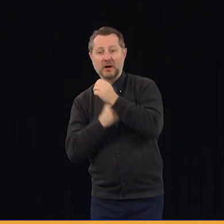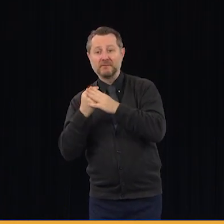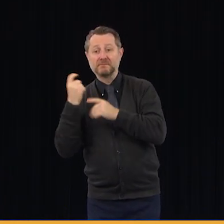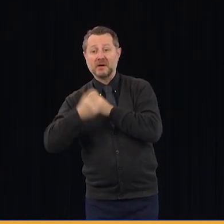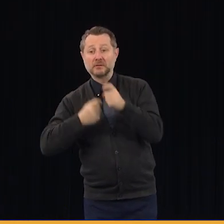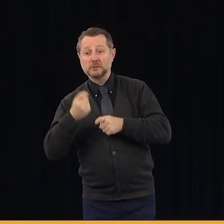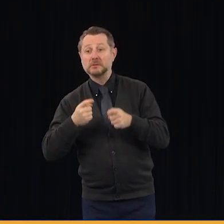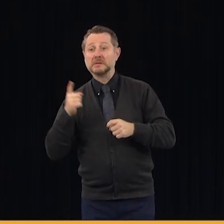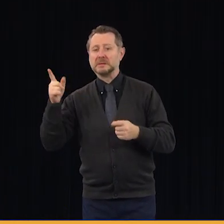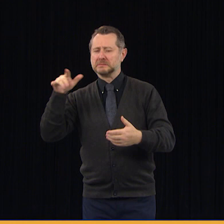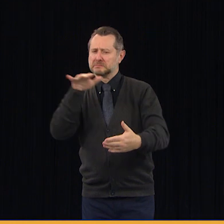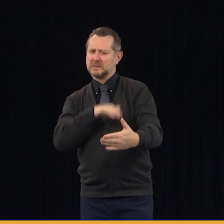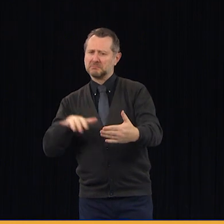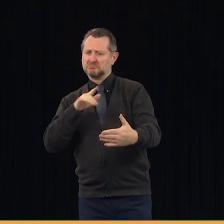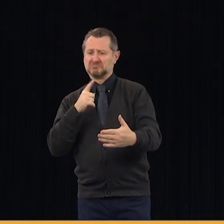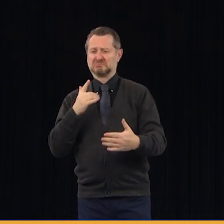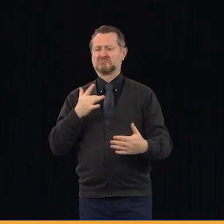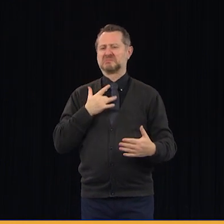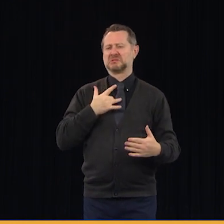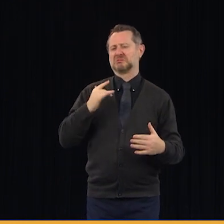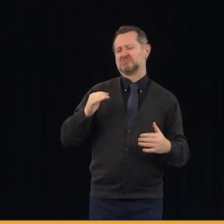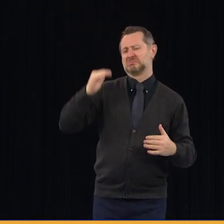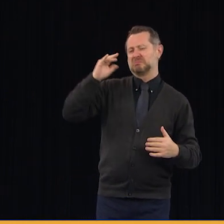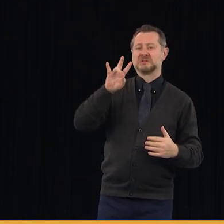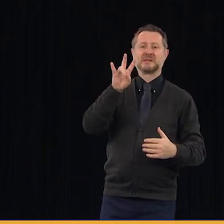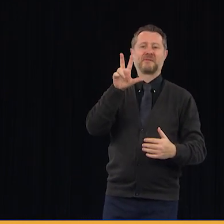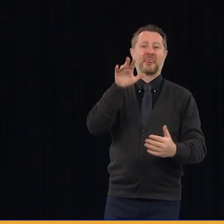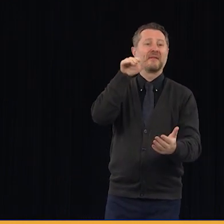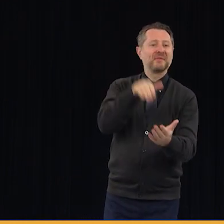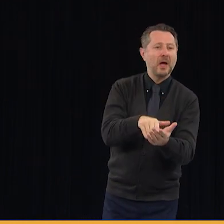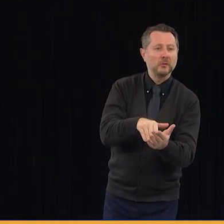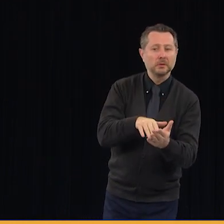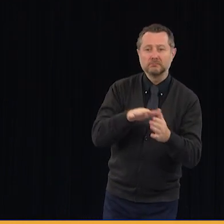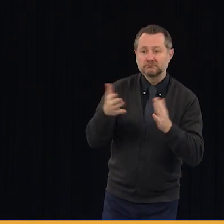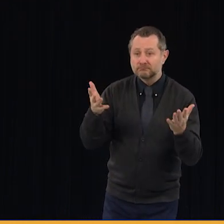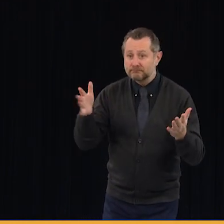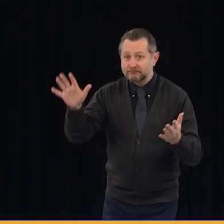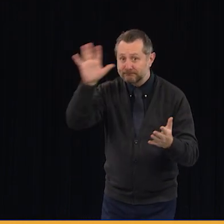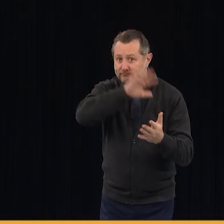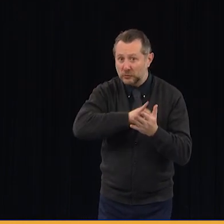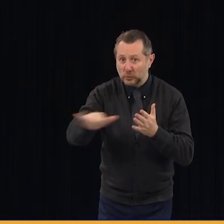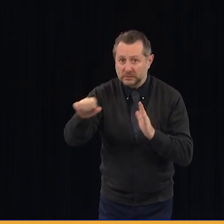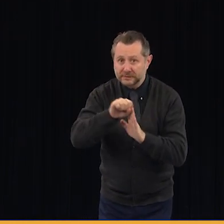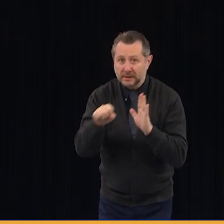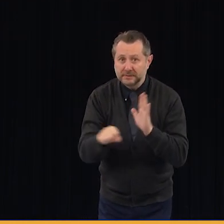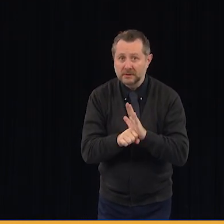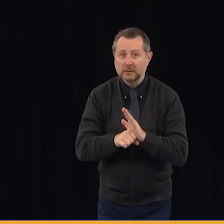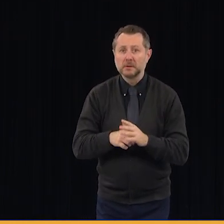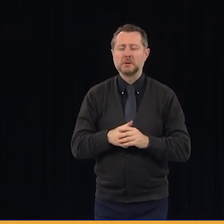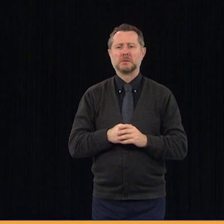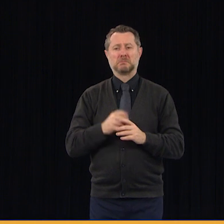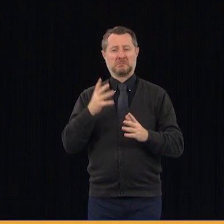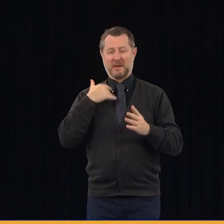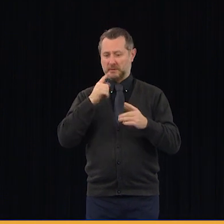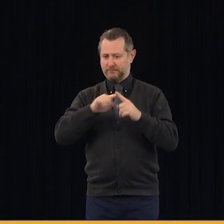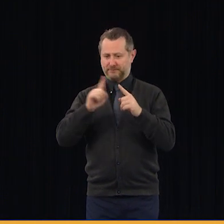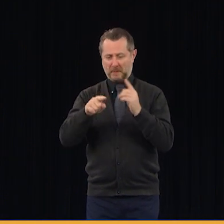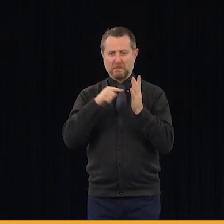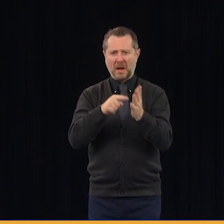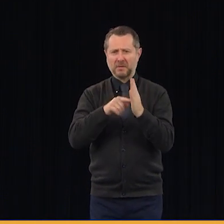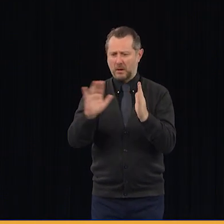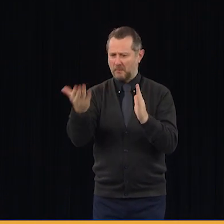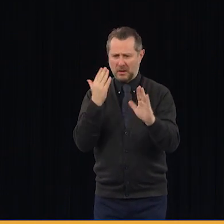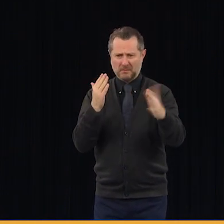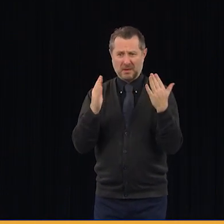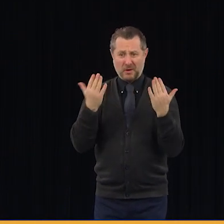of 73,000 statewide. Any of these scenarios are devastating for New York, because